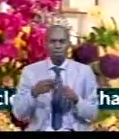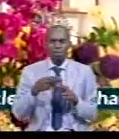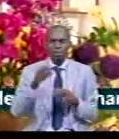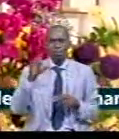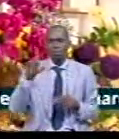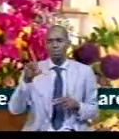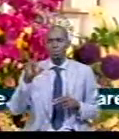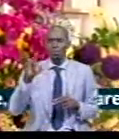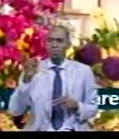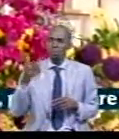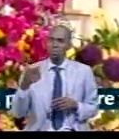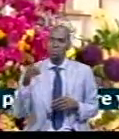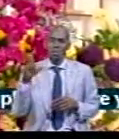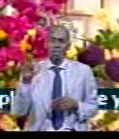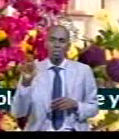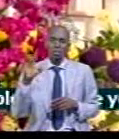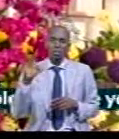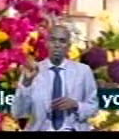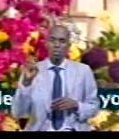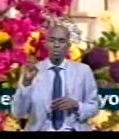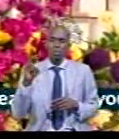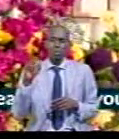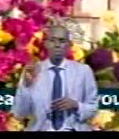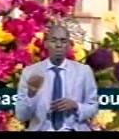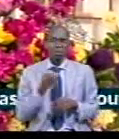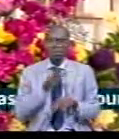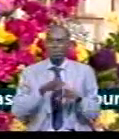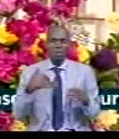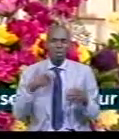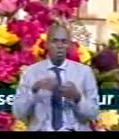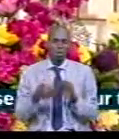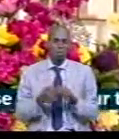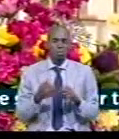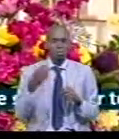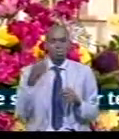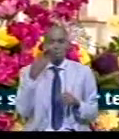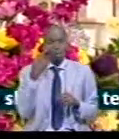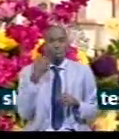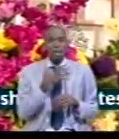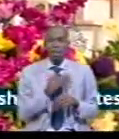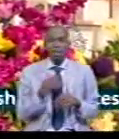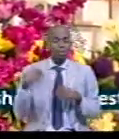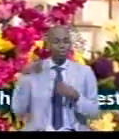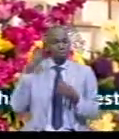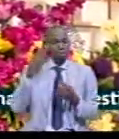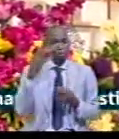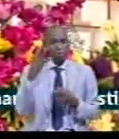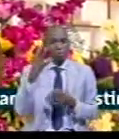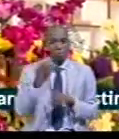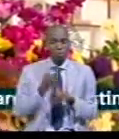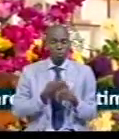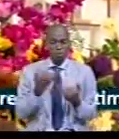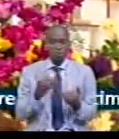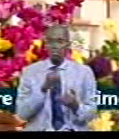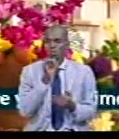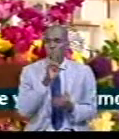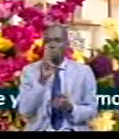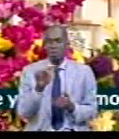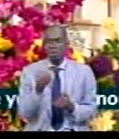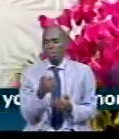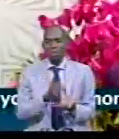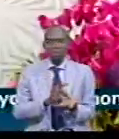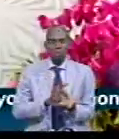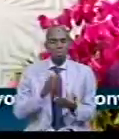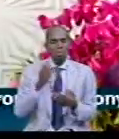it's almost 4 weeks now I have not been on glaucoma medication. And the pressure was checked and the pressure was